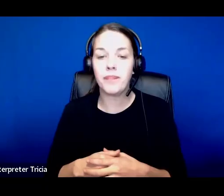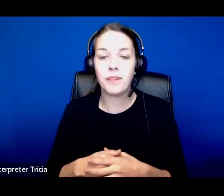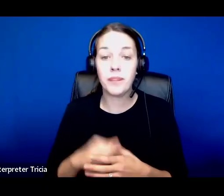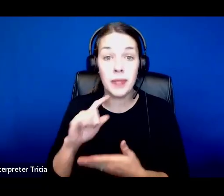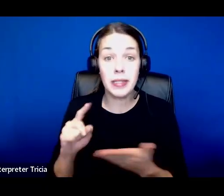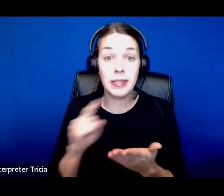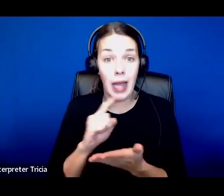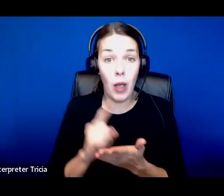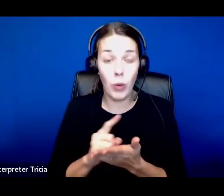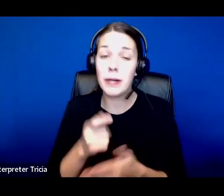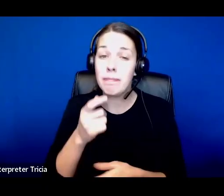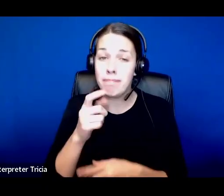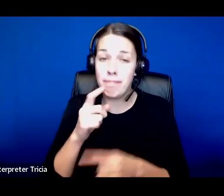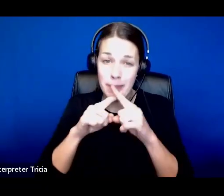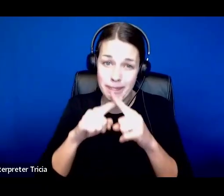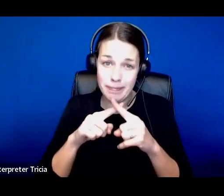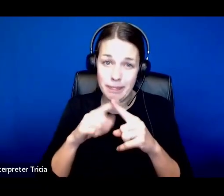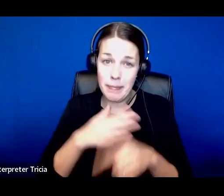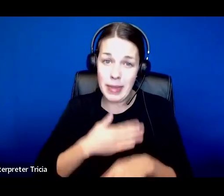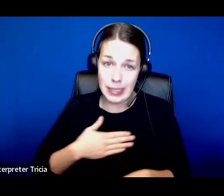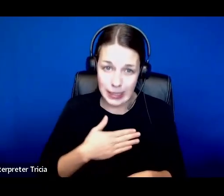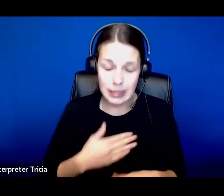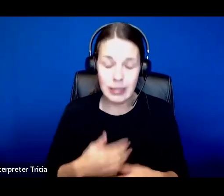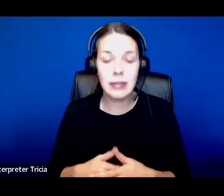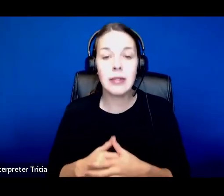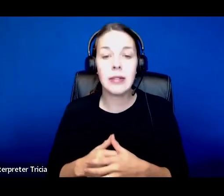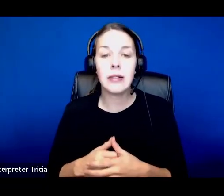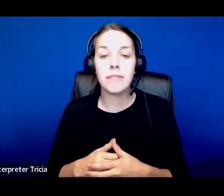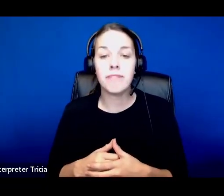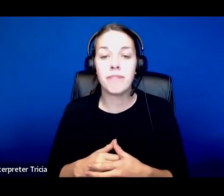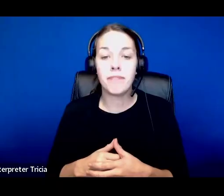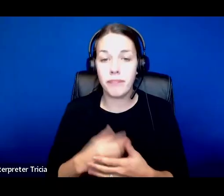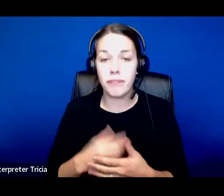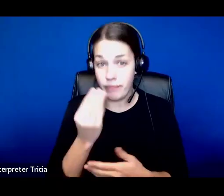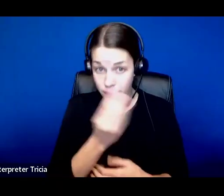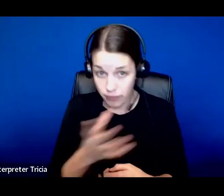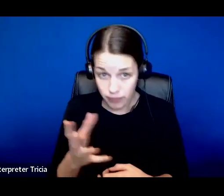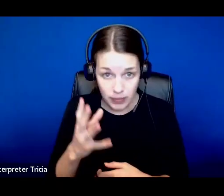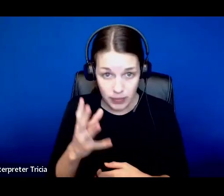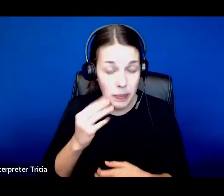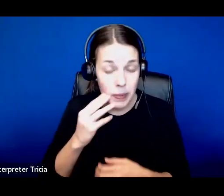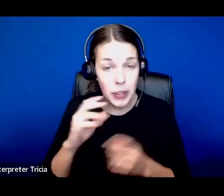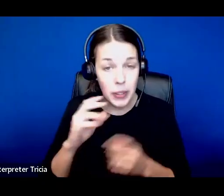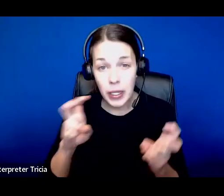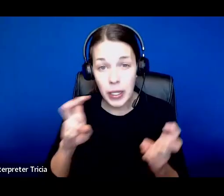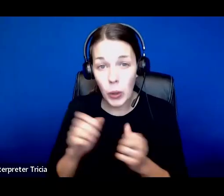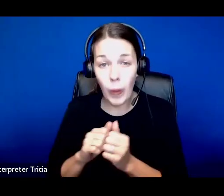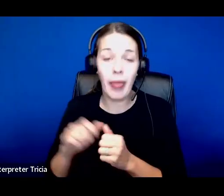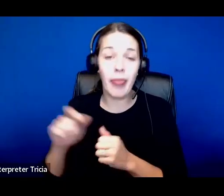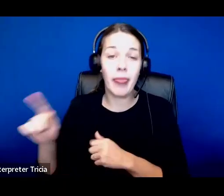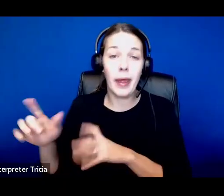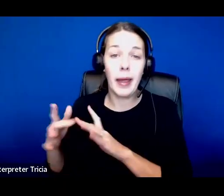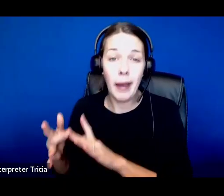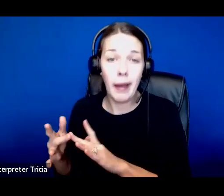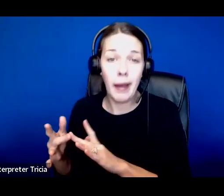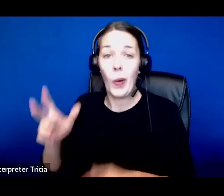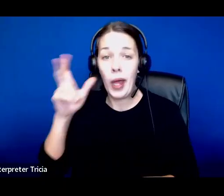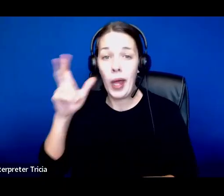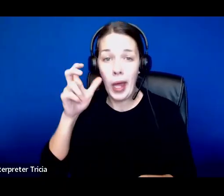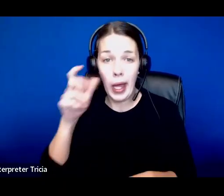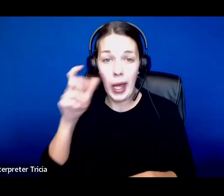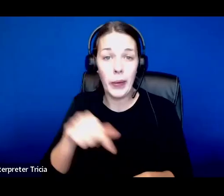keep your microphone set to mute. Just a note, if you do experience any issues with bandwidth or audio